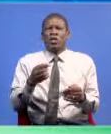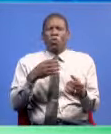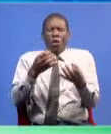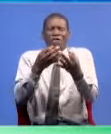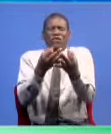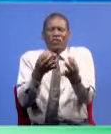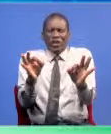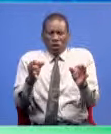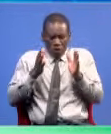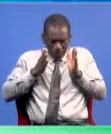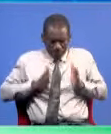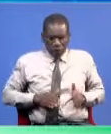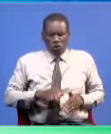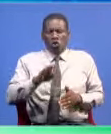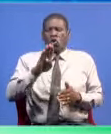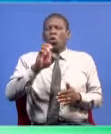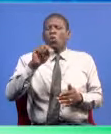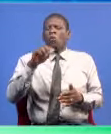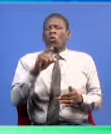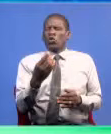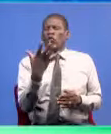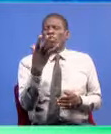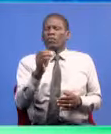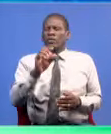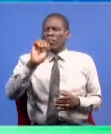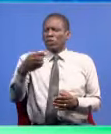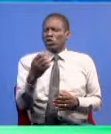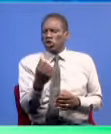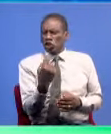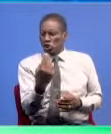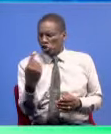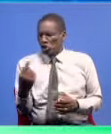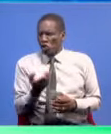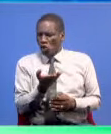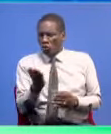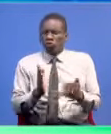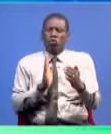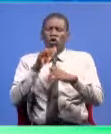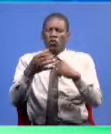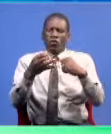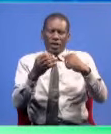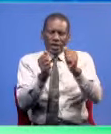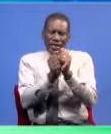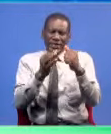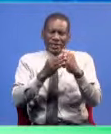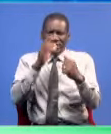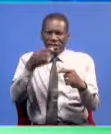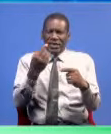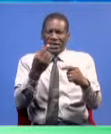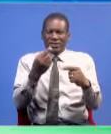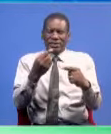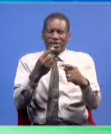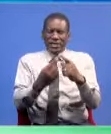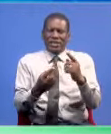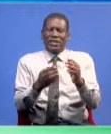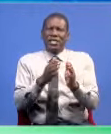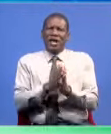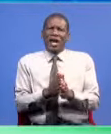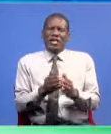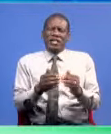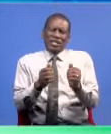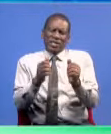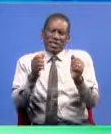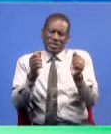on a personal bond of 50,000 shillings each for those above 18 years and 10,000 shillings each for suspects aged